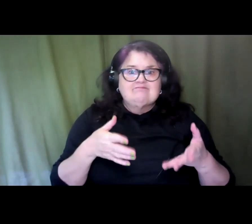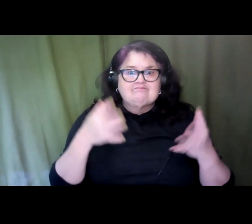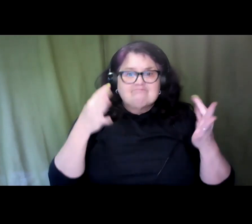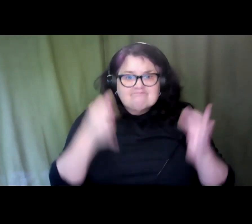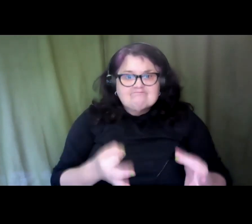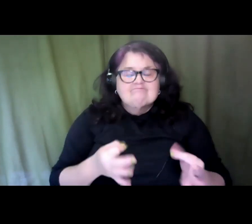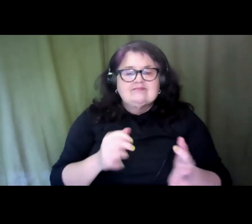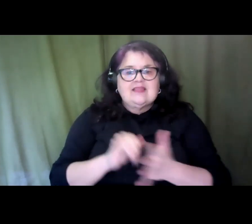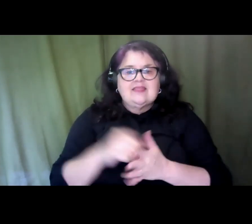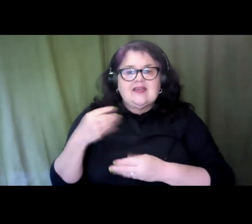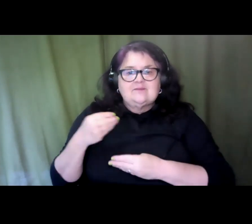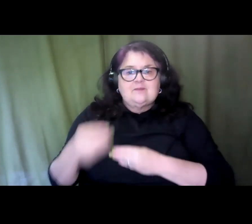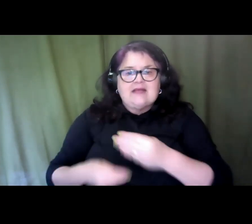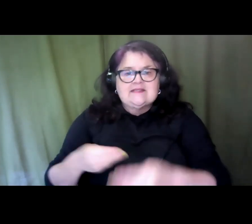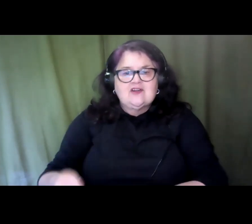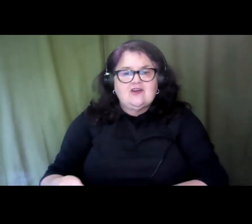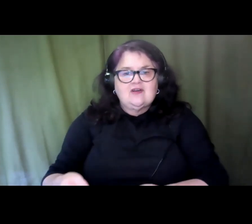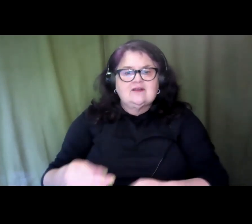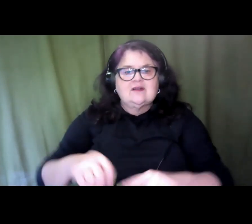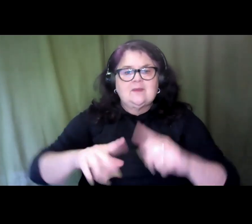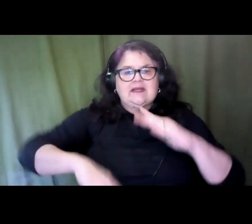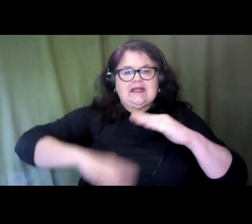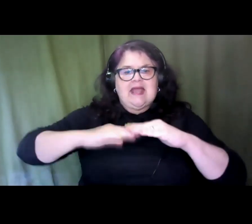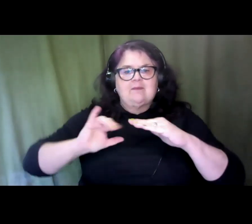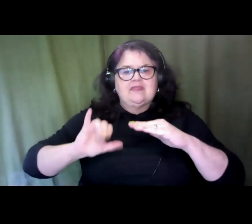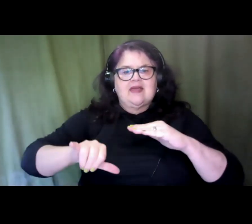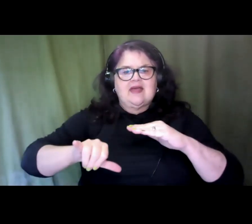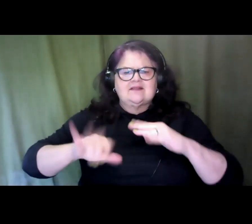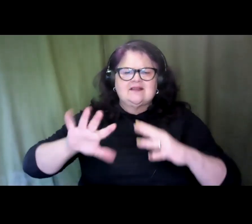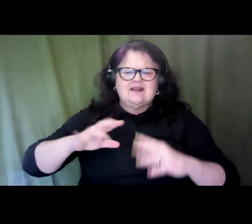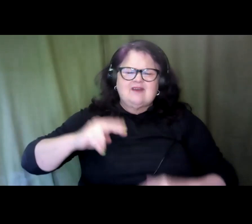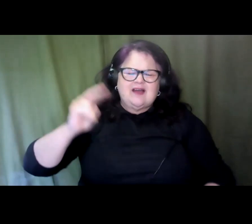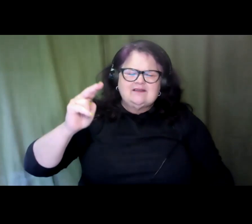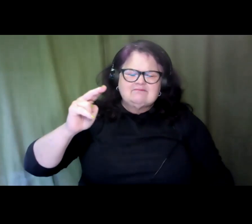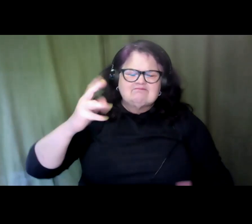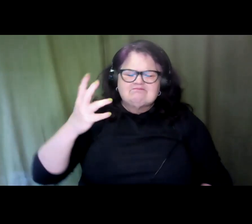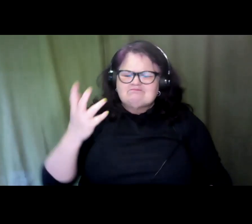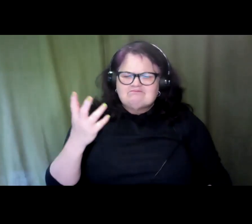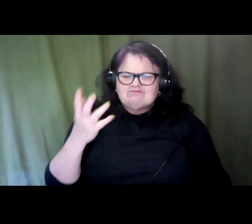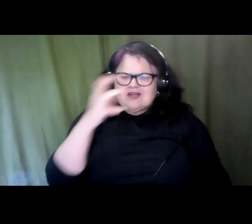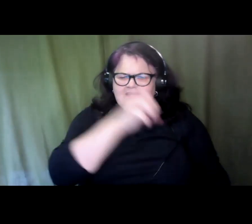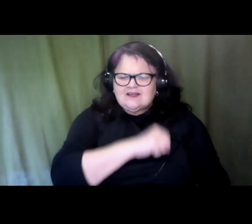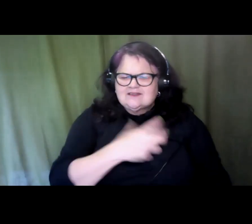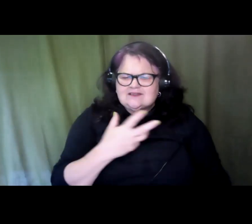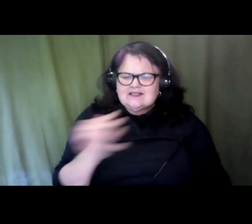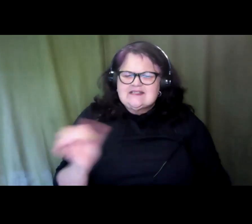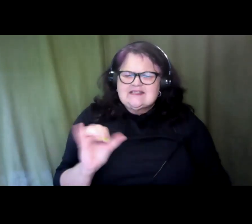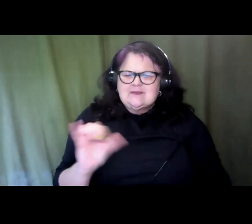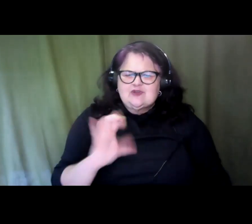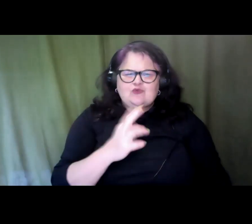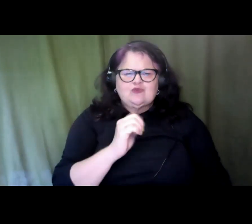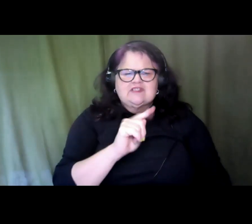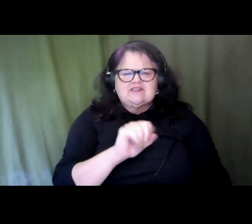capped appreciation rate that's still fairly high. I guess it does, yeah, it is similar to Crystal's question.